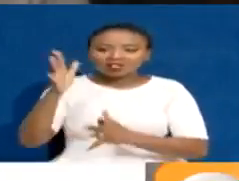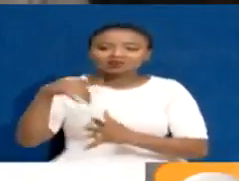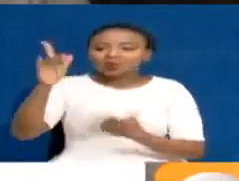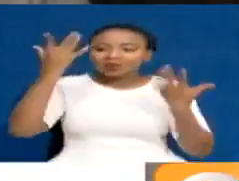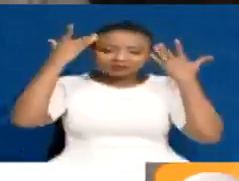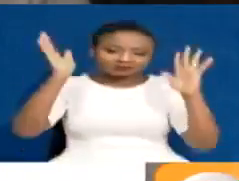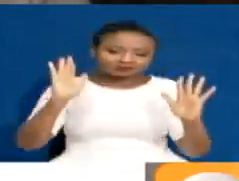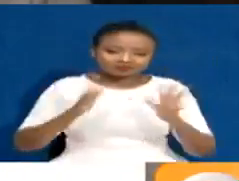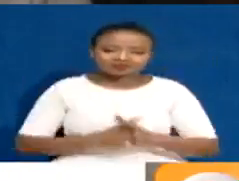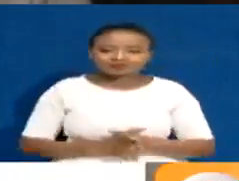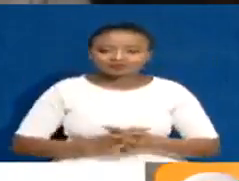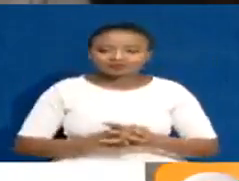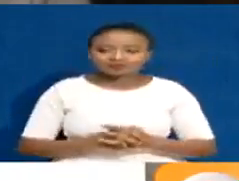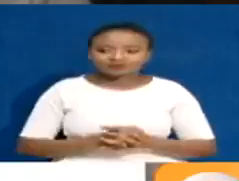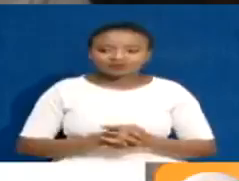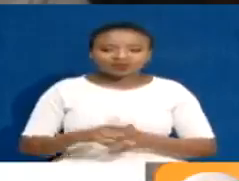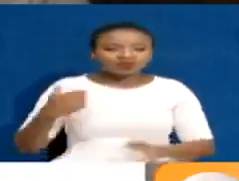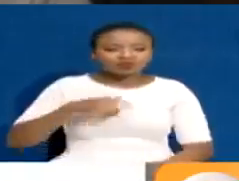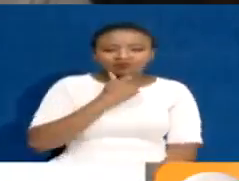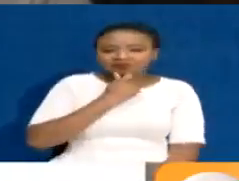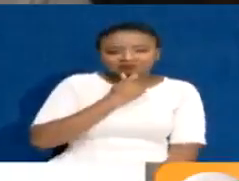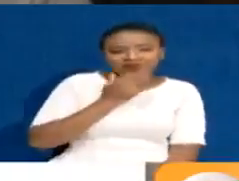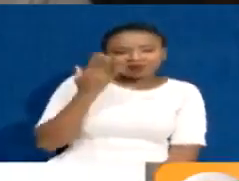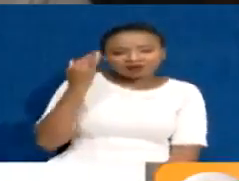they are. We don't know why